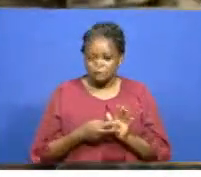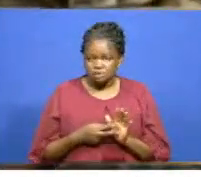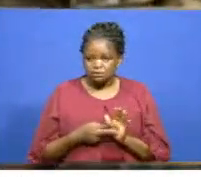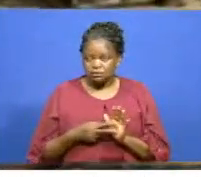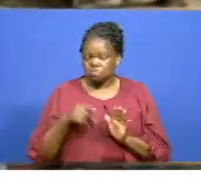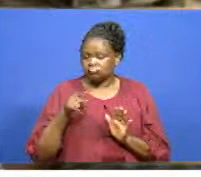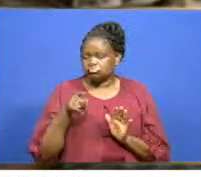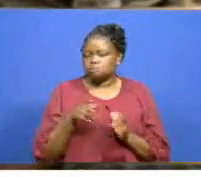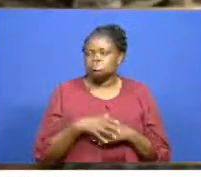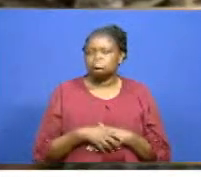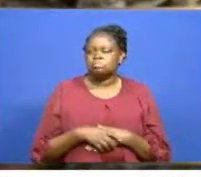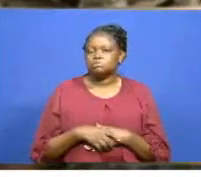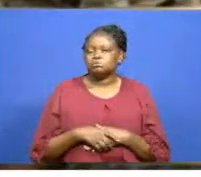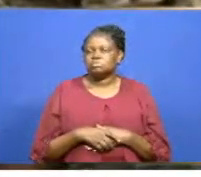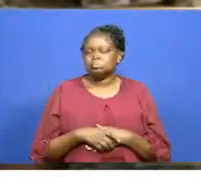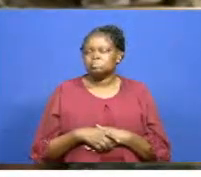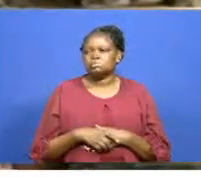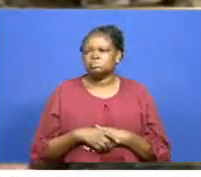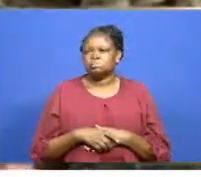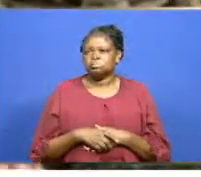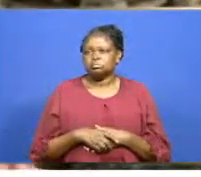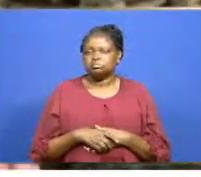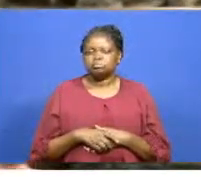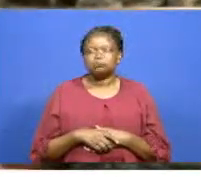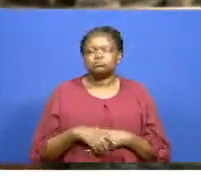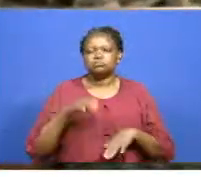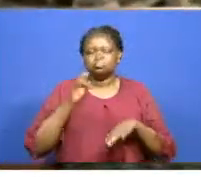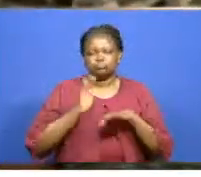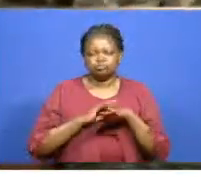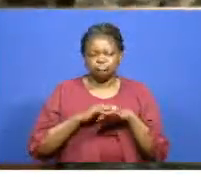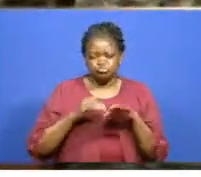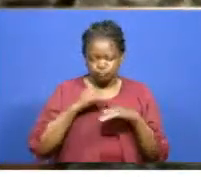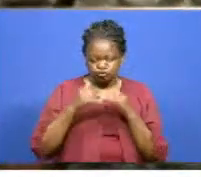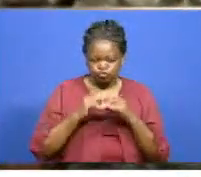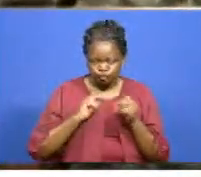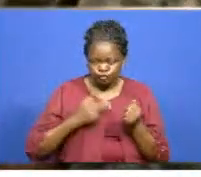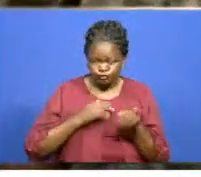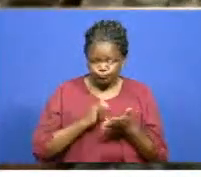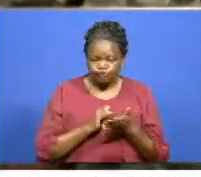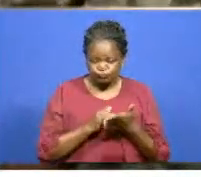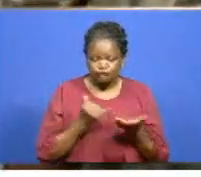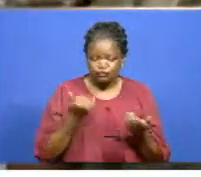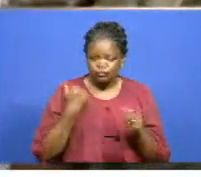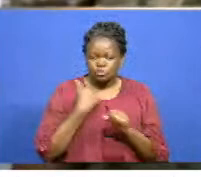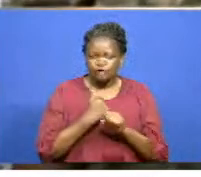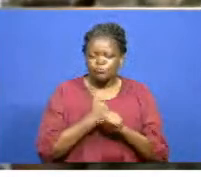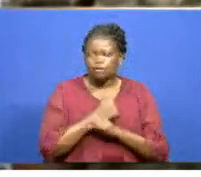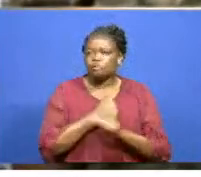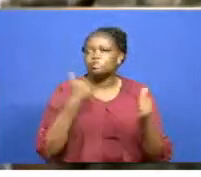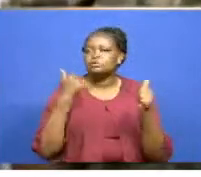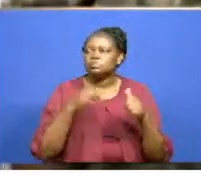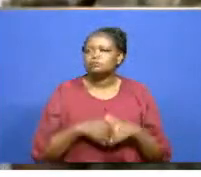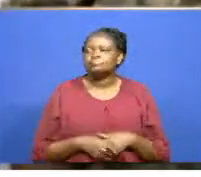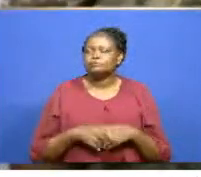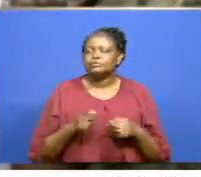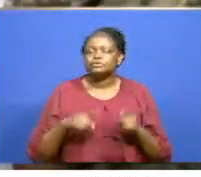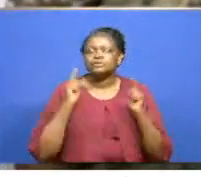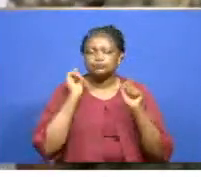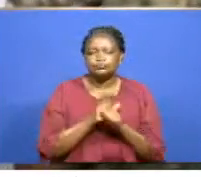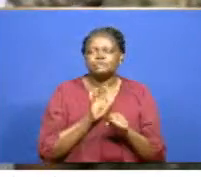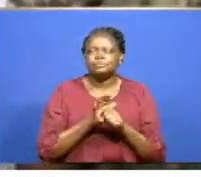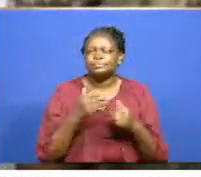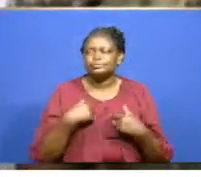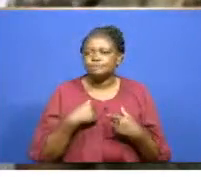is actually commendation on the part of all of us that we have registered those successes. We have issues of